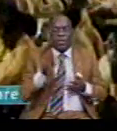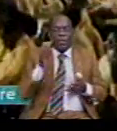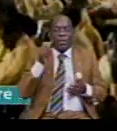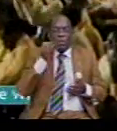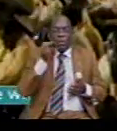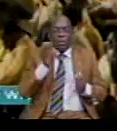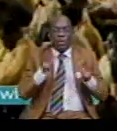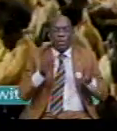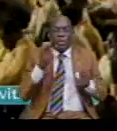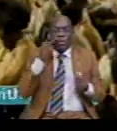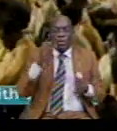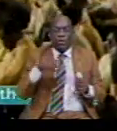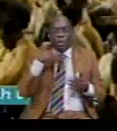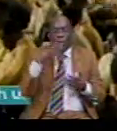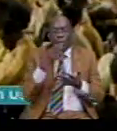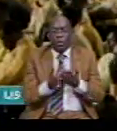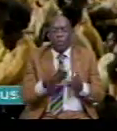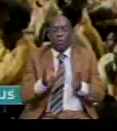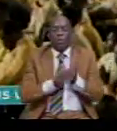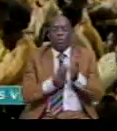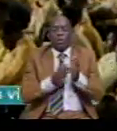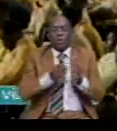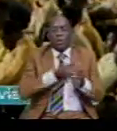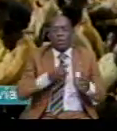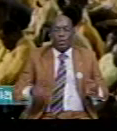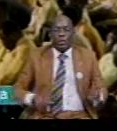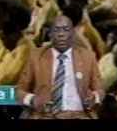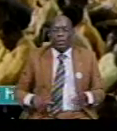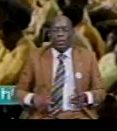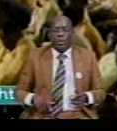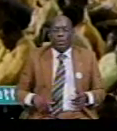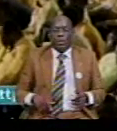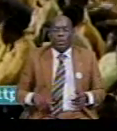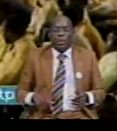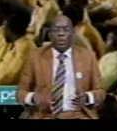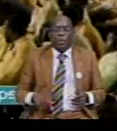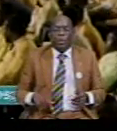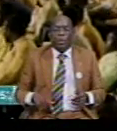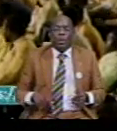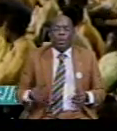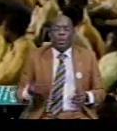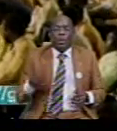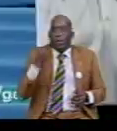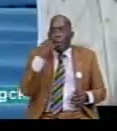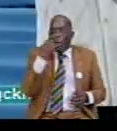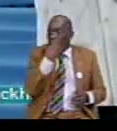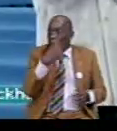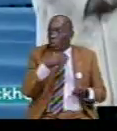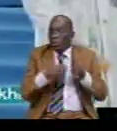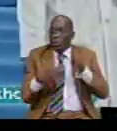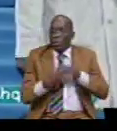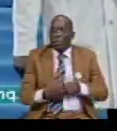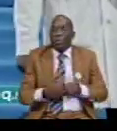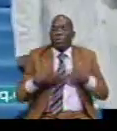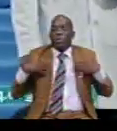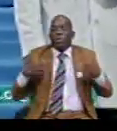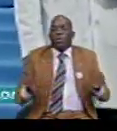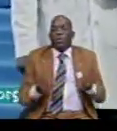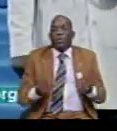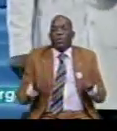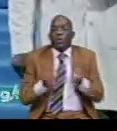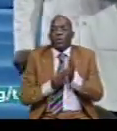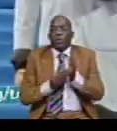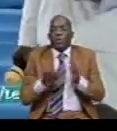Lord! Praise the Lord! Refractive error in the eyes healed. Praise the